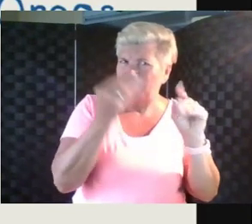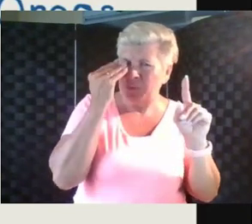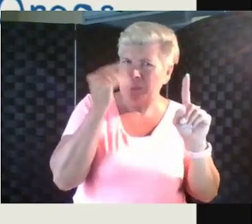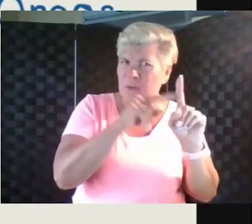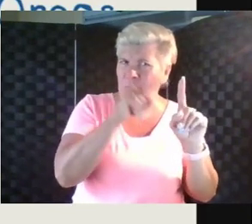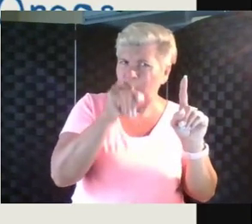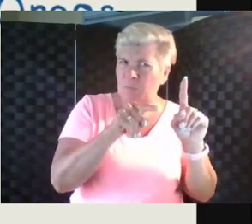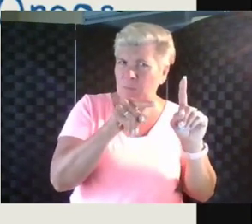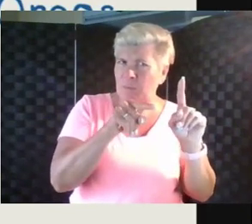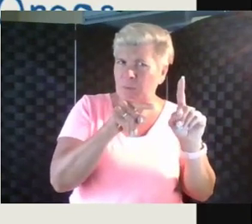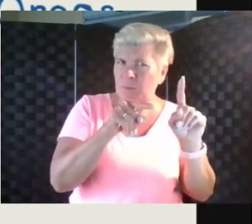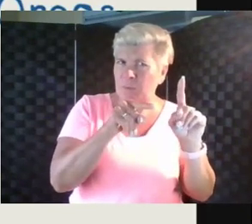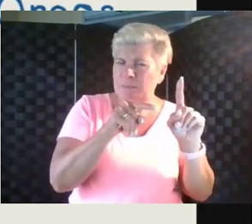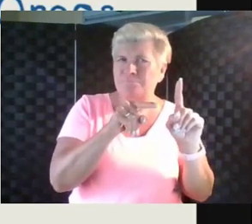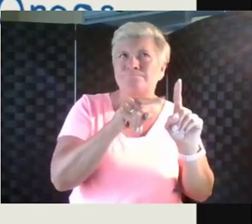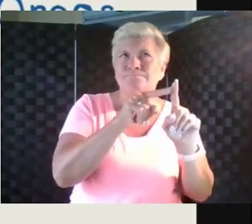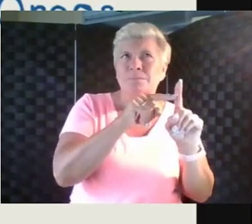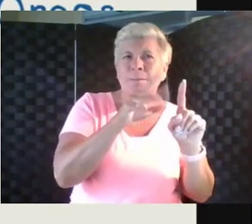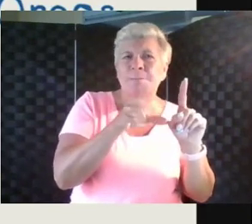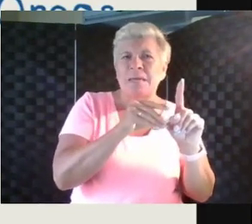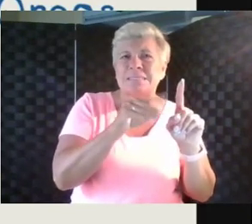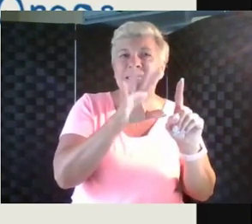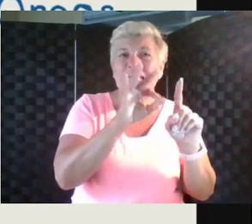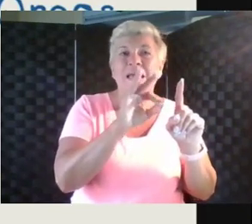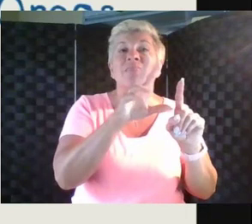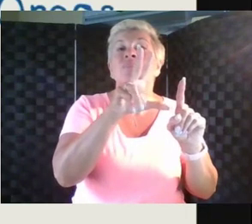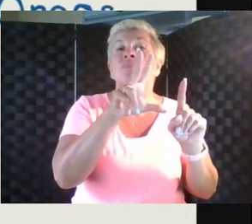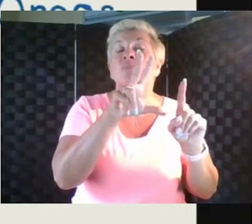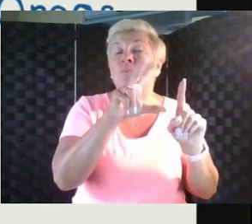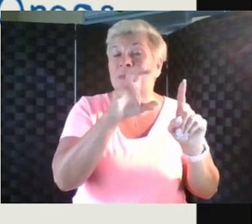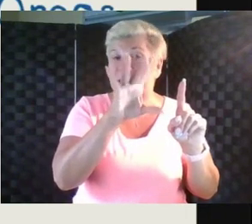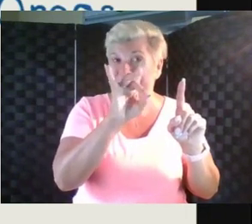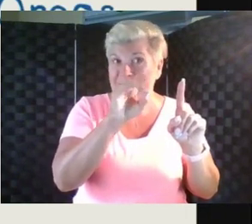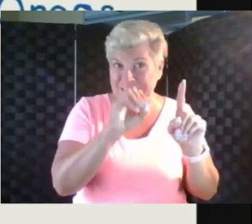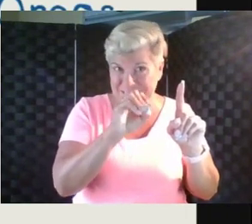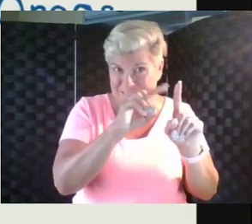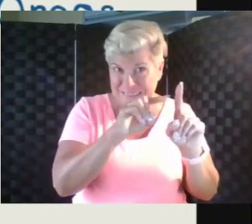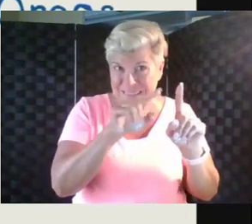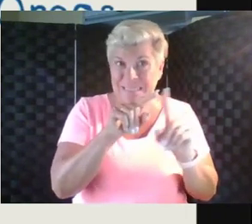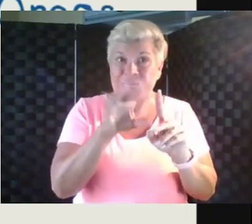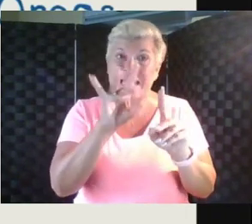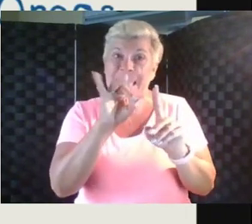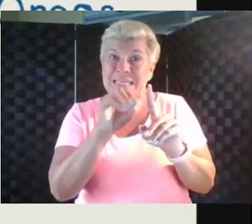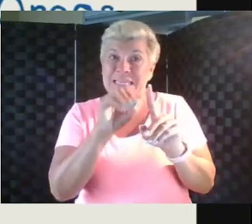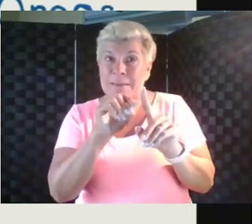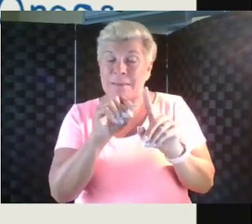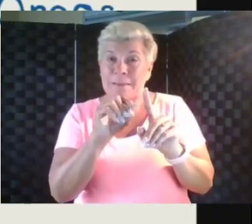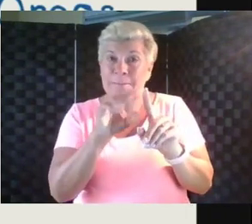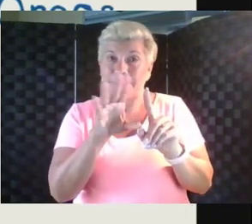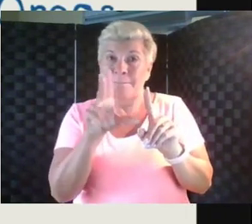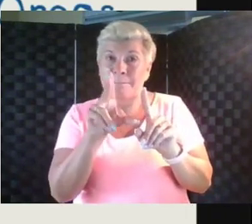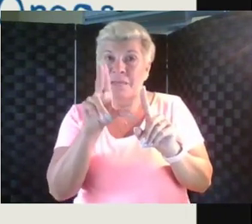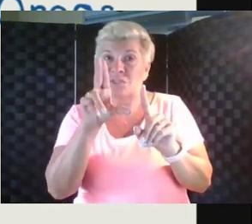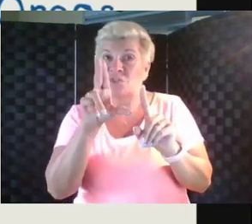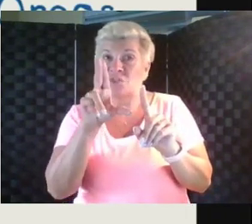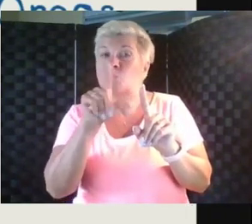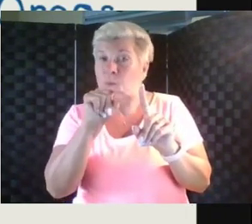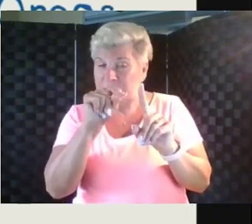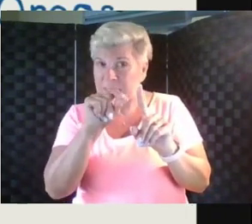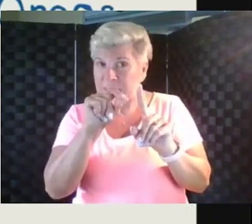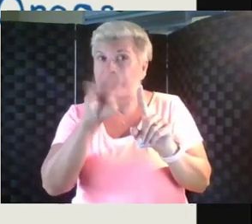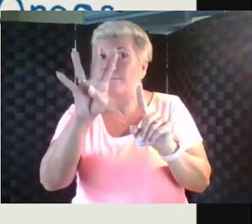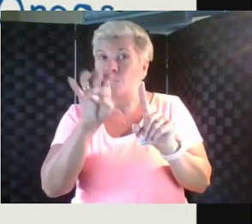is. 371 plus 9 is 380. 380 plus 20 is